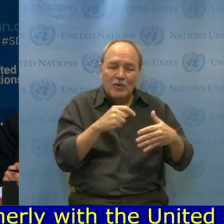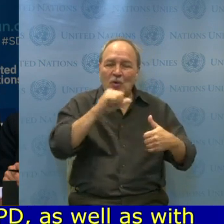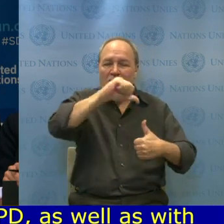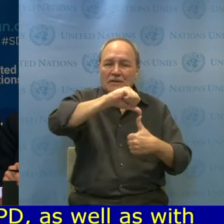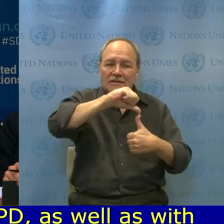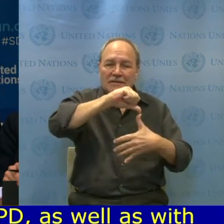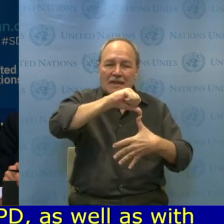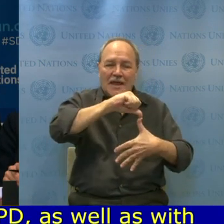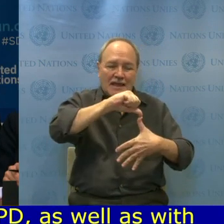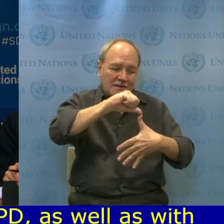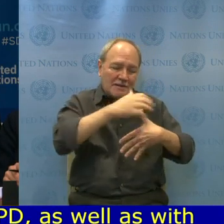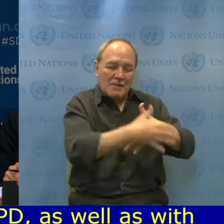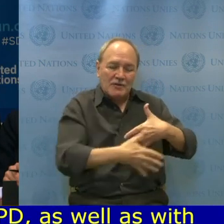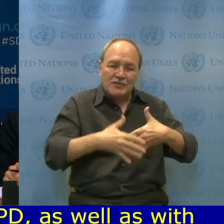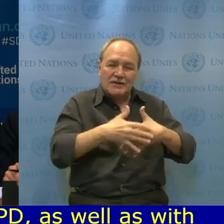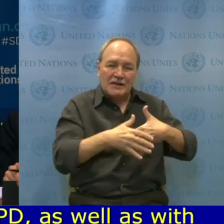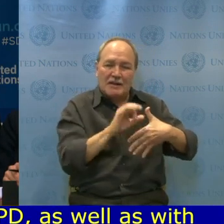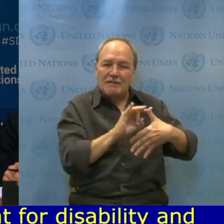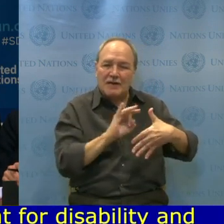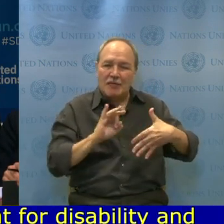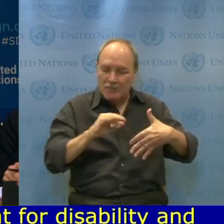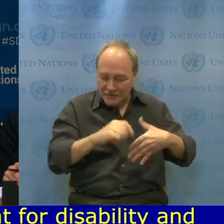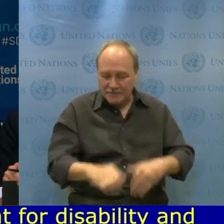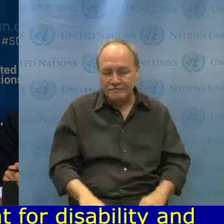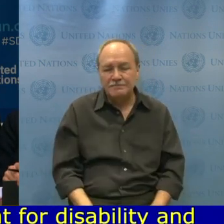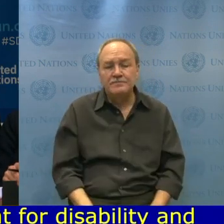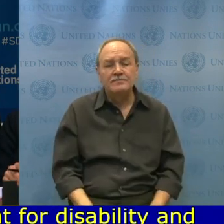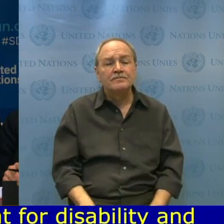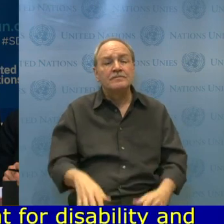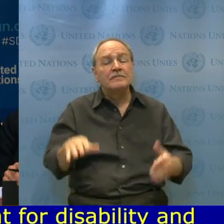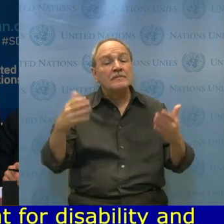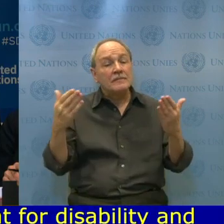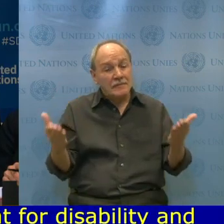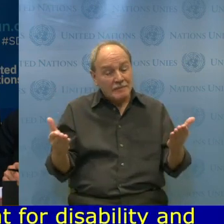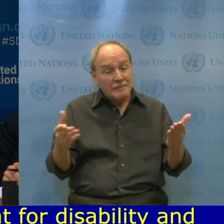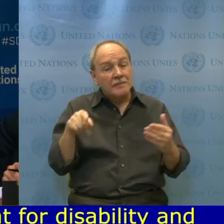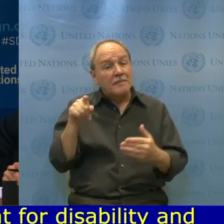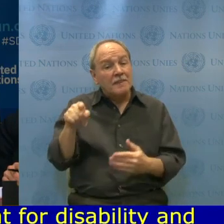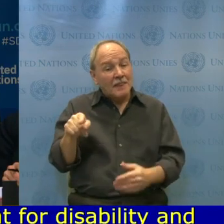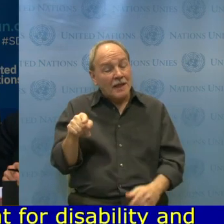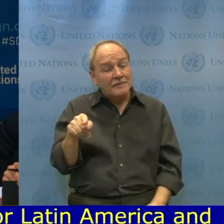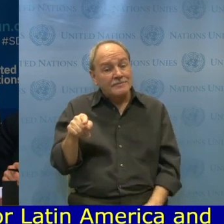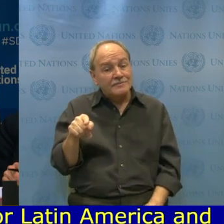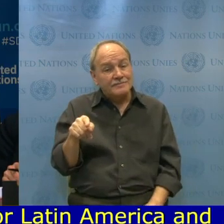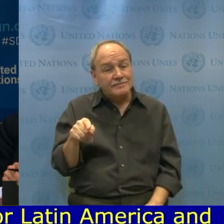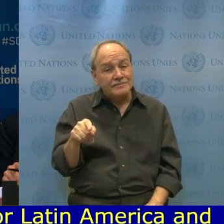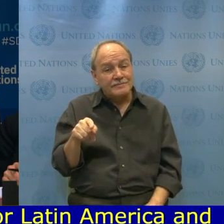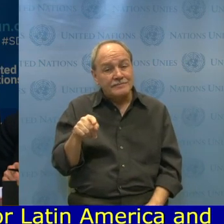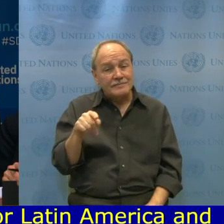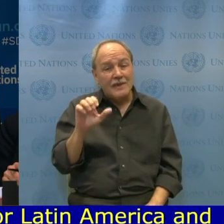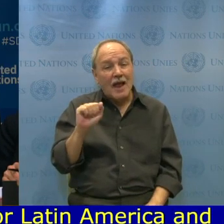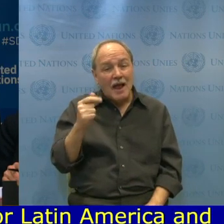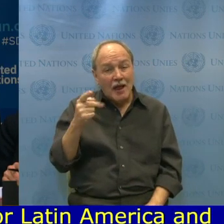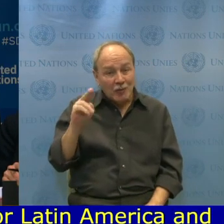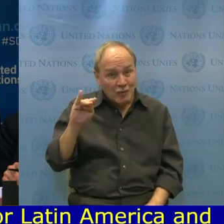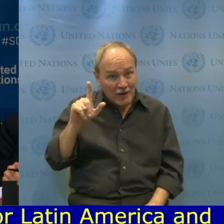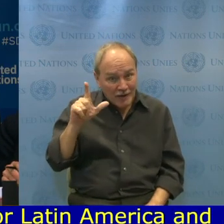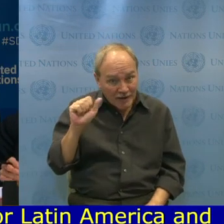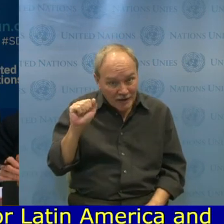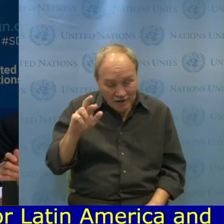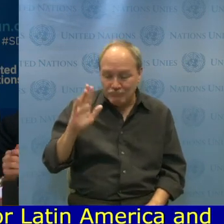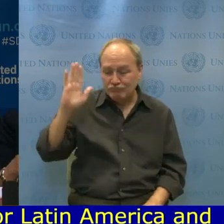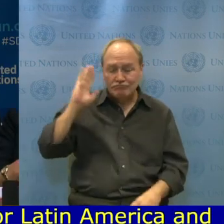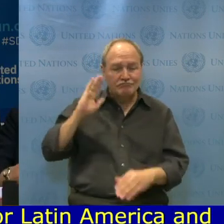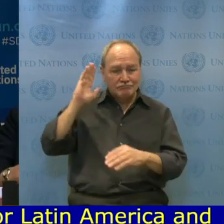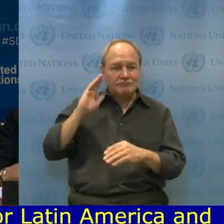region. Ms. Devandas-Aguilar has previously served as a board member of the Latin